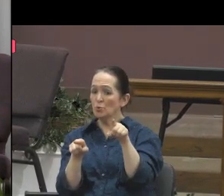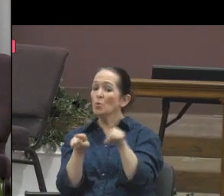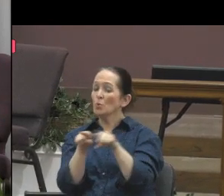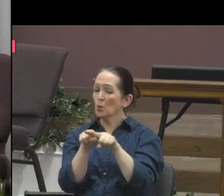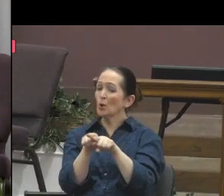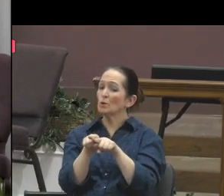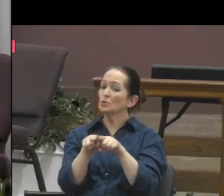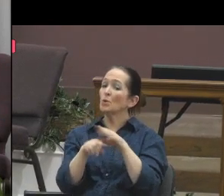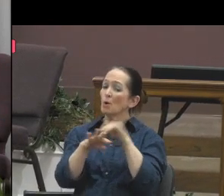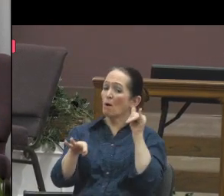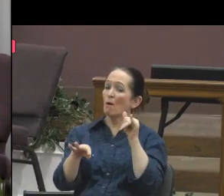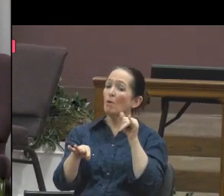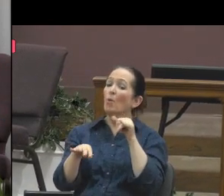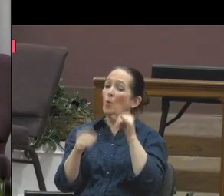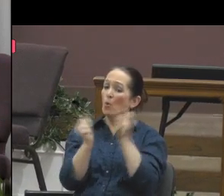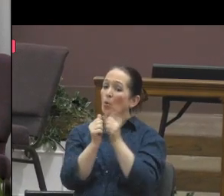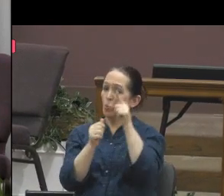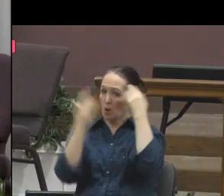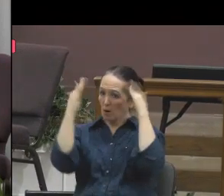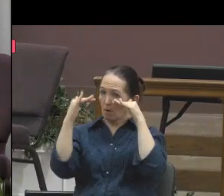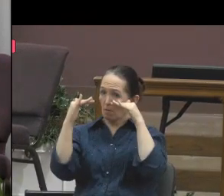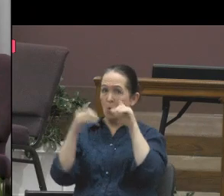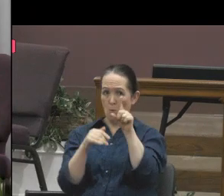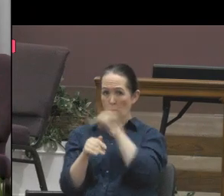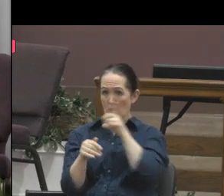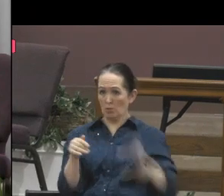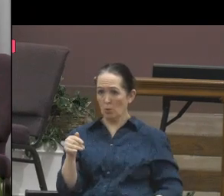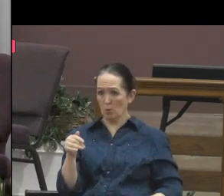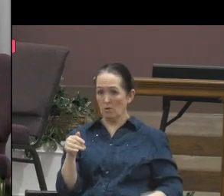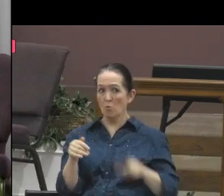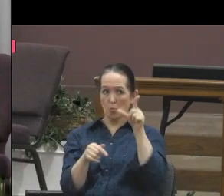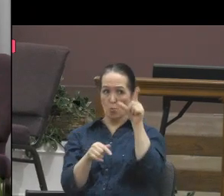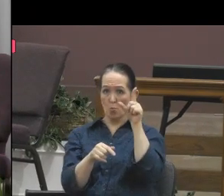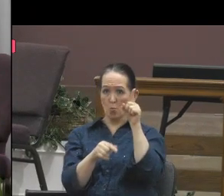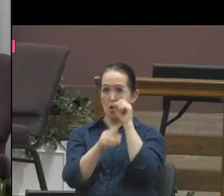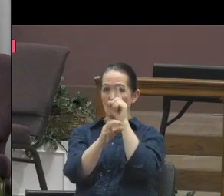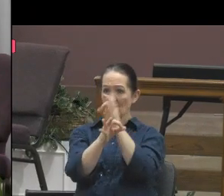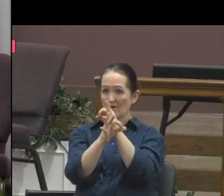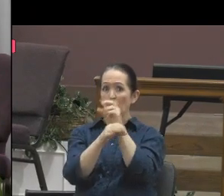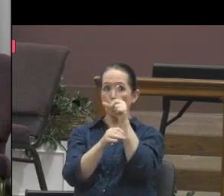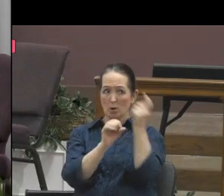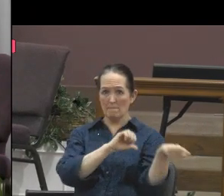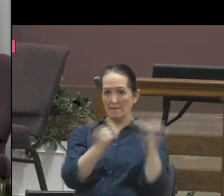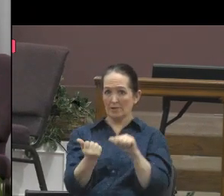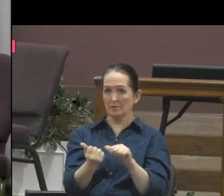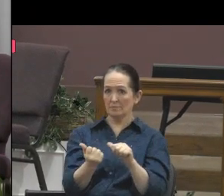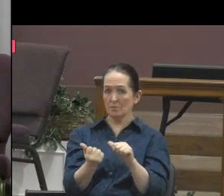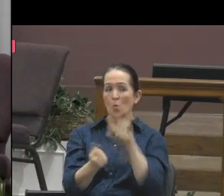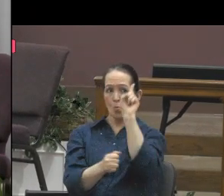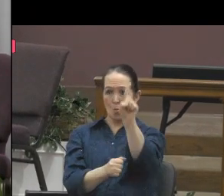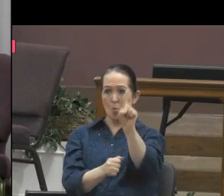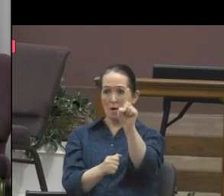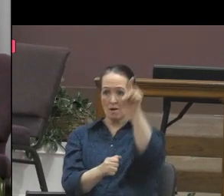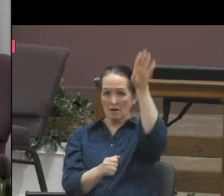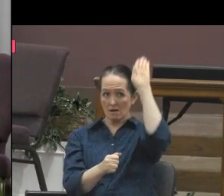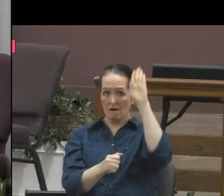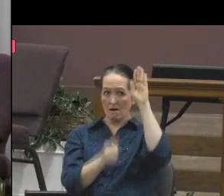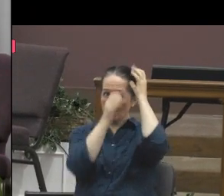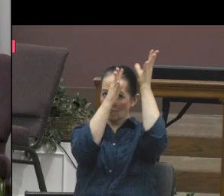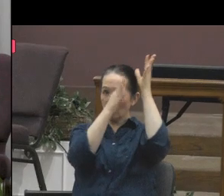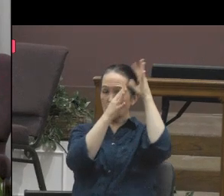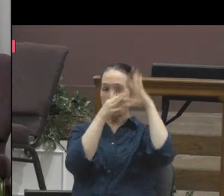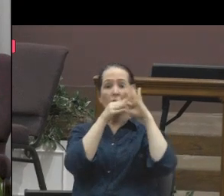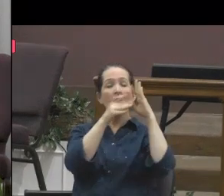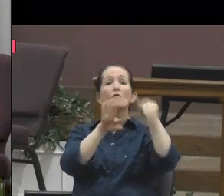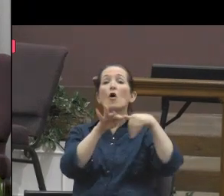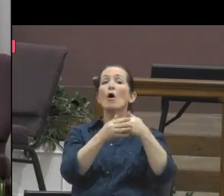hope of your calling, one Lord, one faith, one baptism, one God and Father of all,